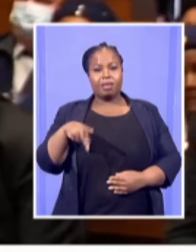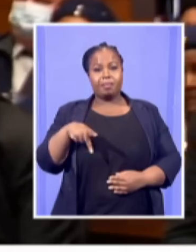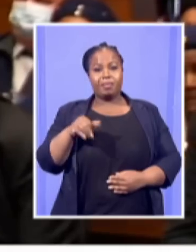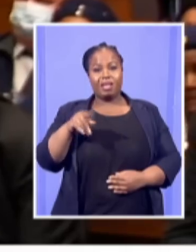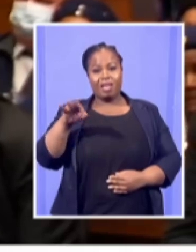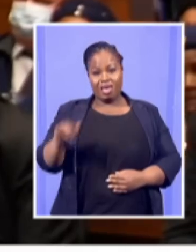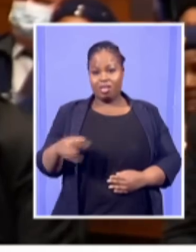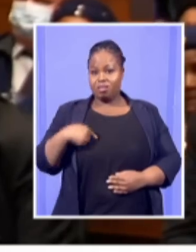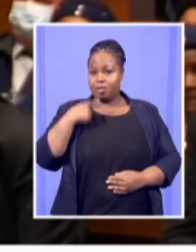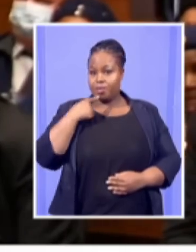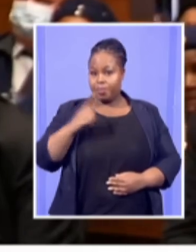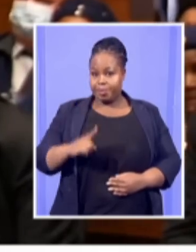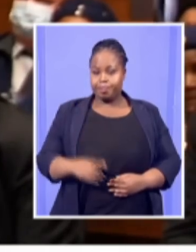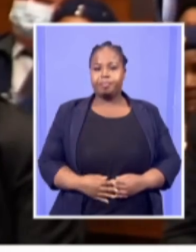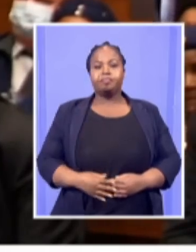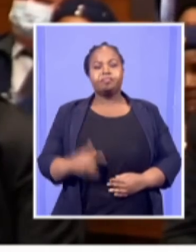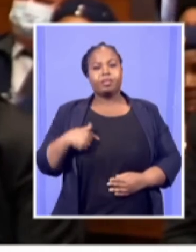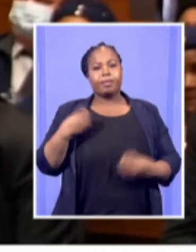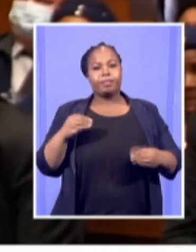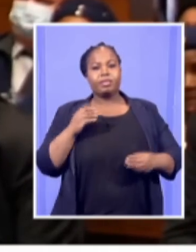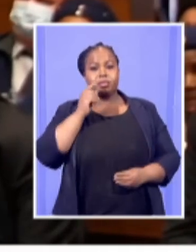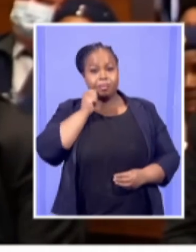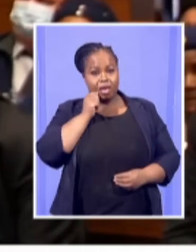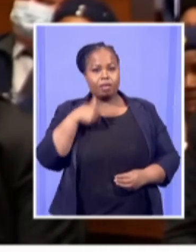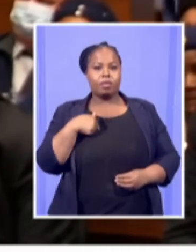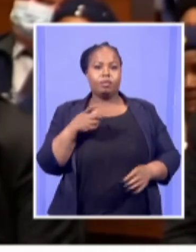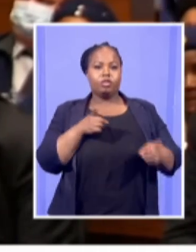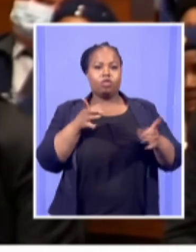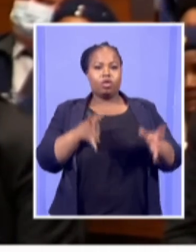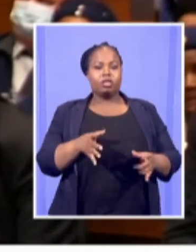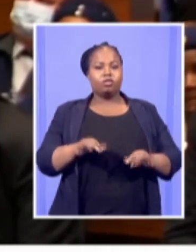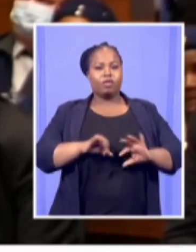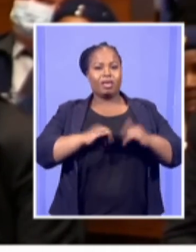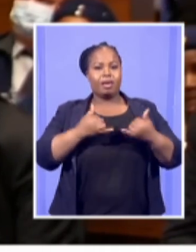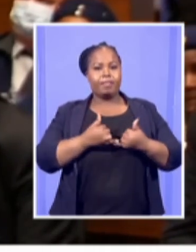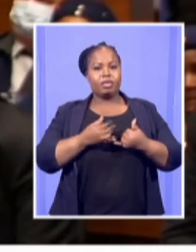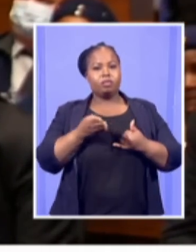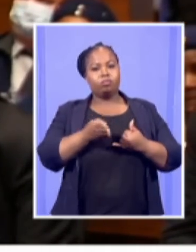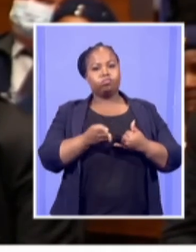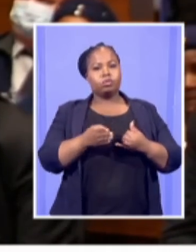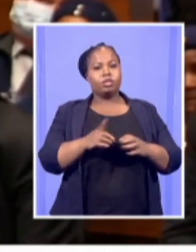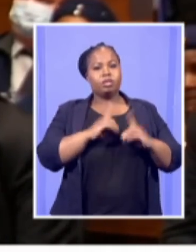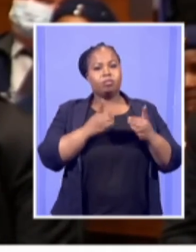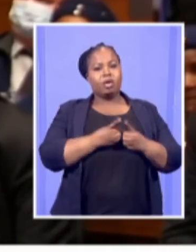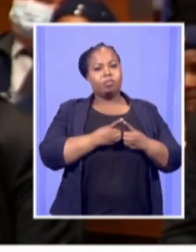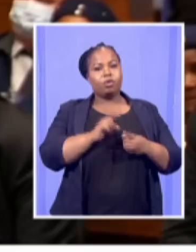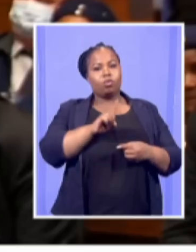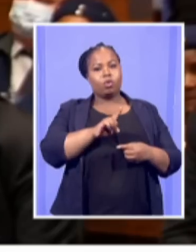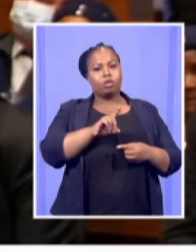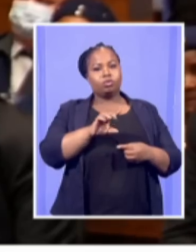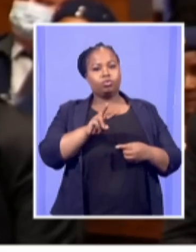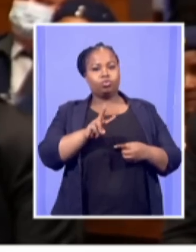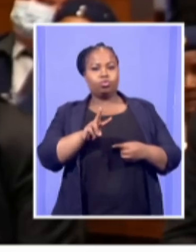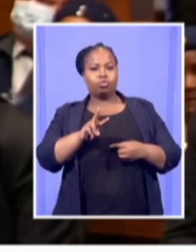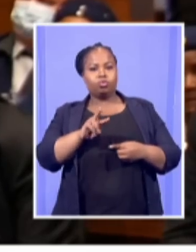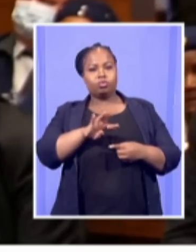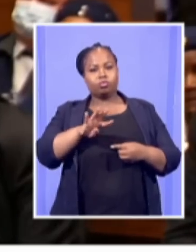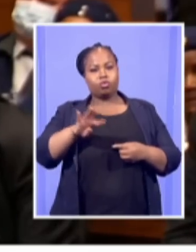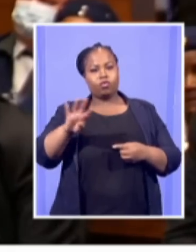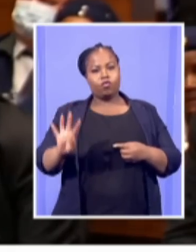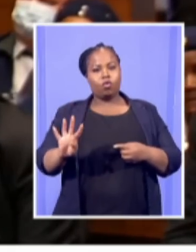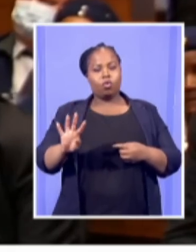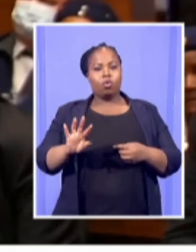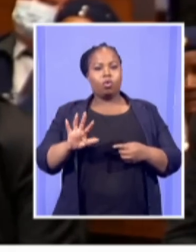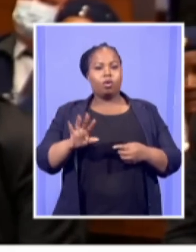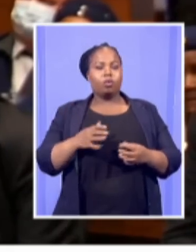as follows. I'm a businessman and director of companies residing at apartment 12004, 53 2nd